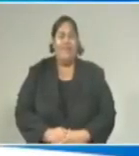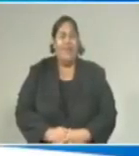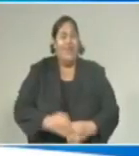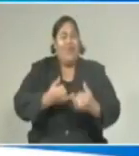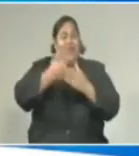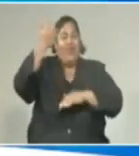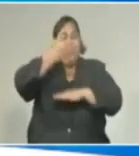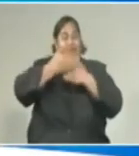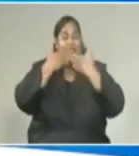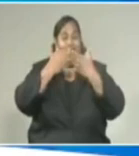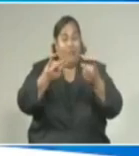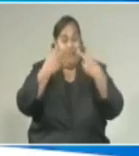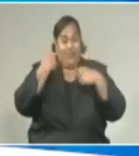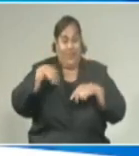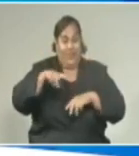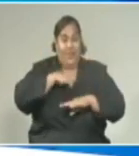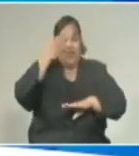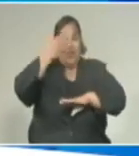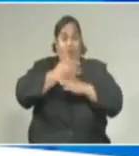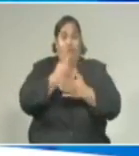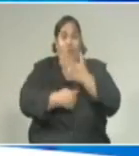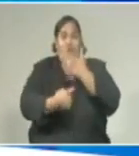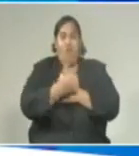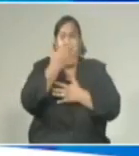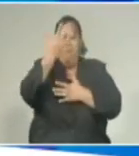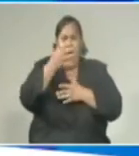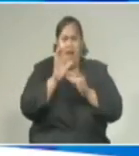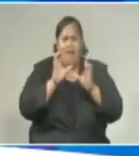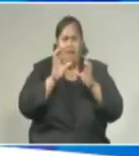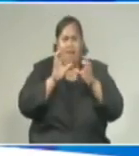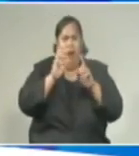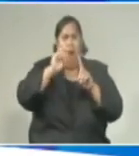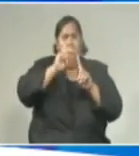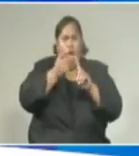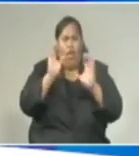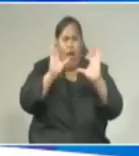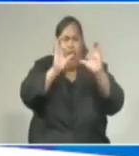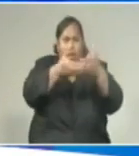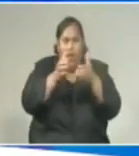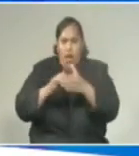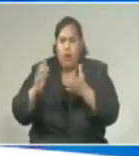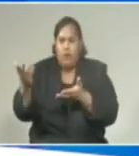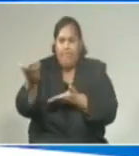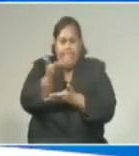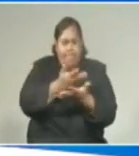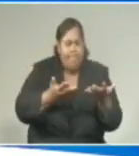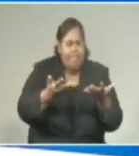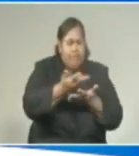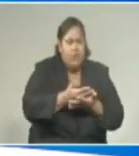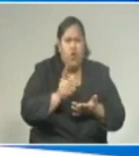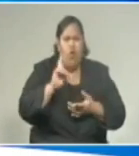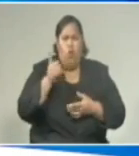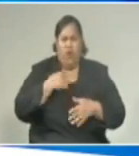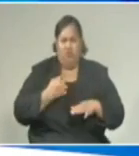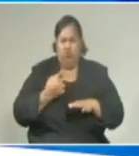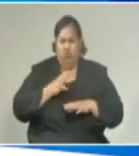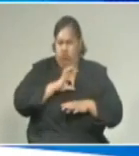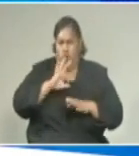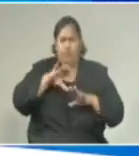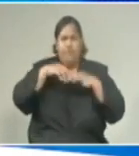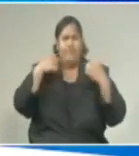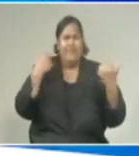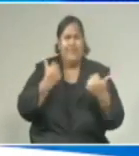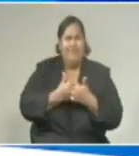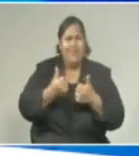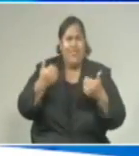Very good evening. Thank you for joining us tonight. 5 political parties convened today in Suva to display their disapproval of the way